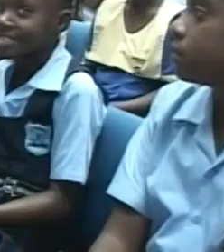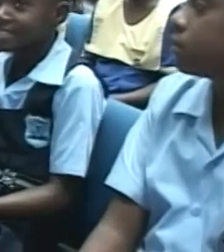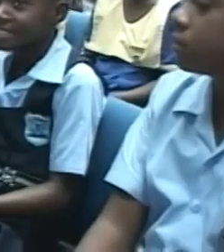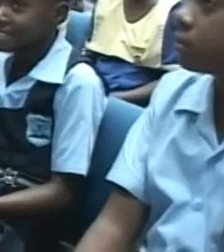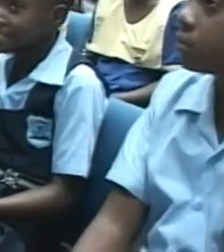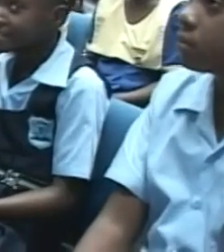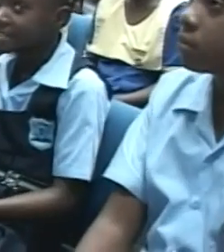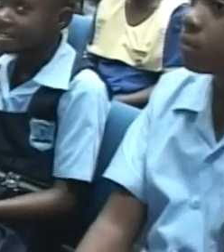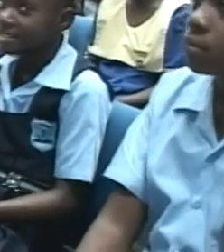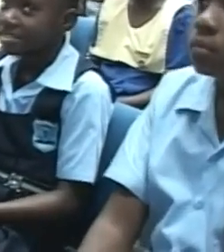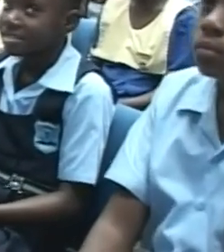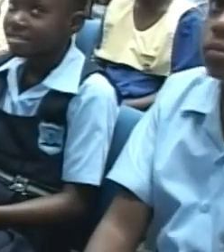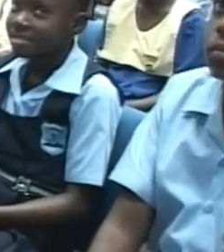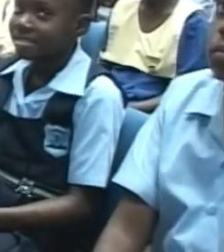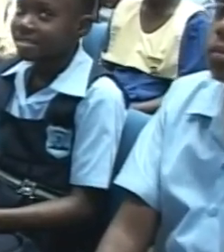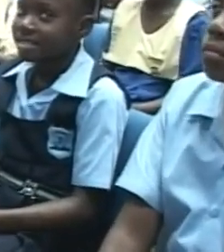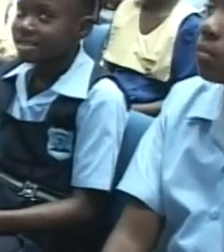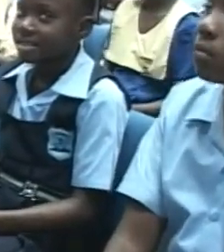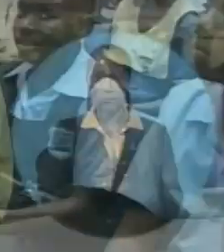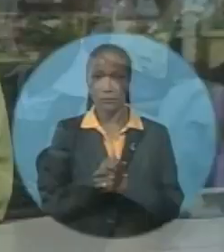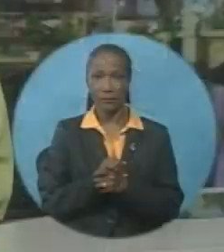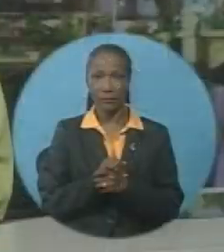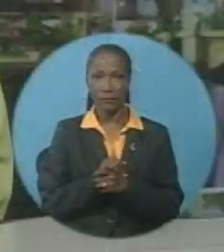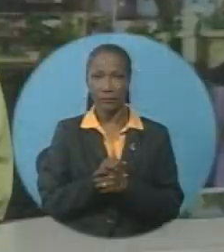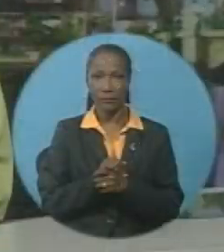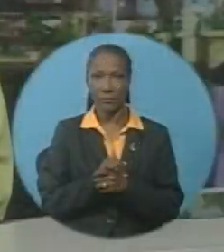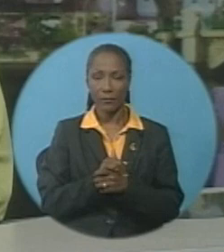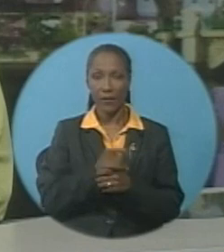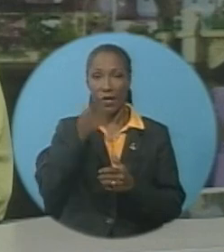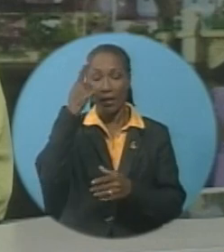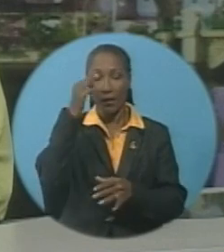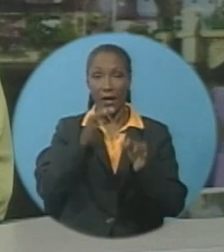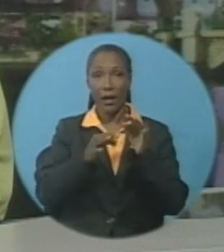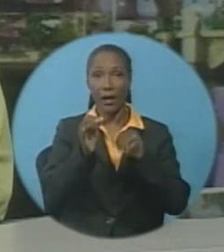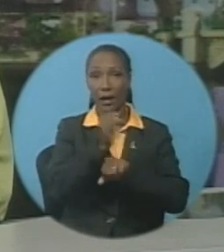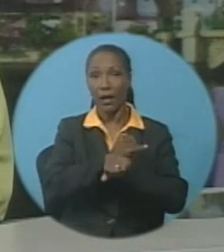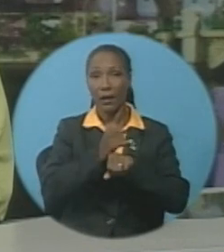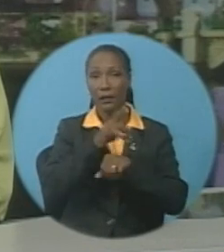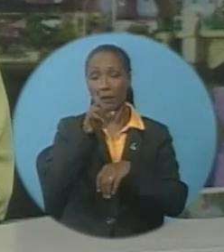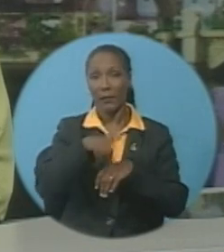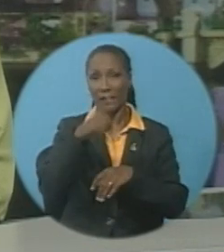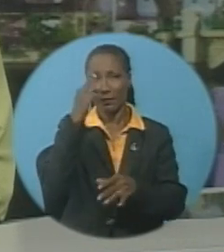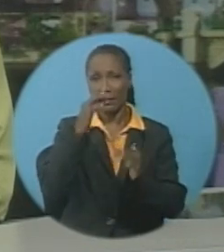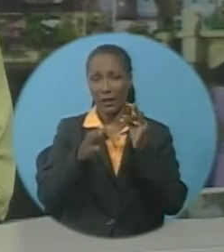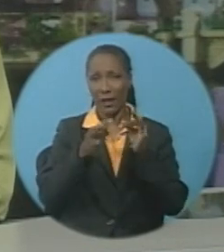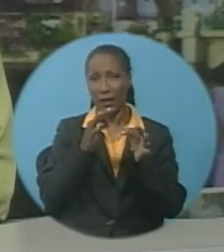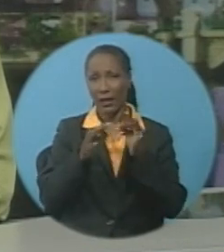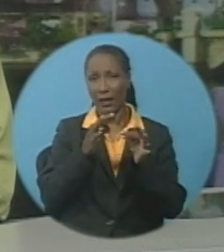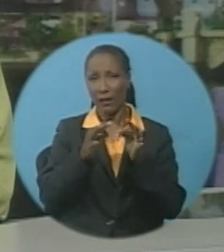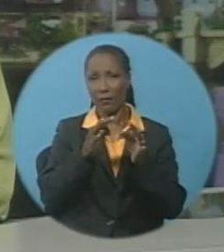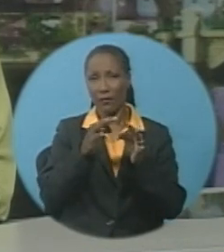children. And according to him, the island has to decide whether or not to adhere to the agreement.